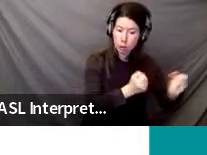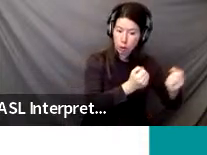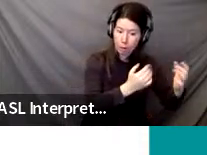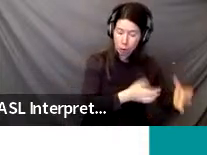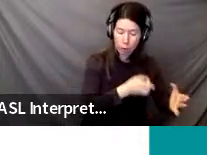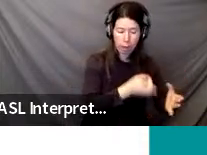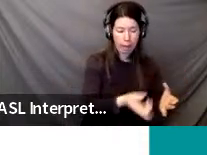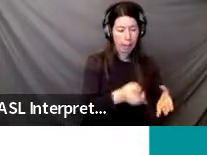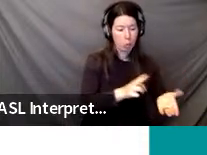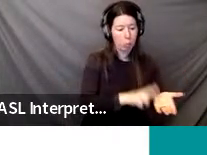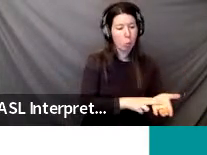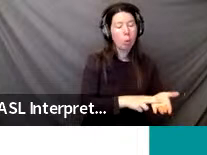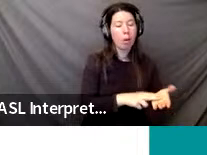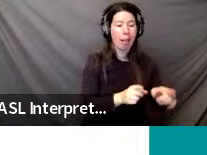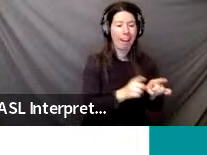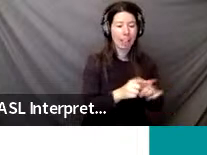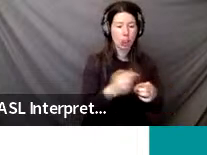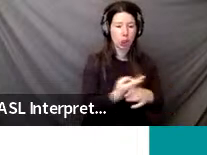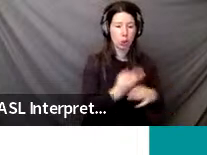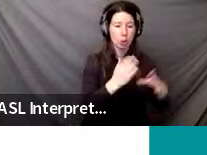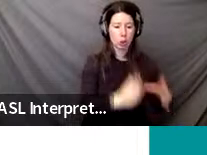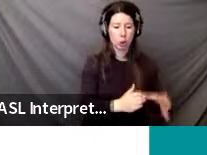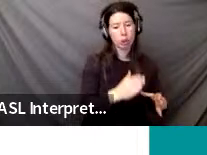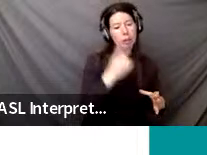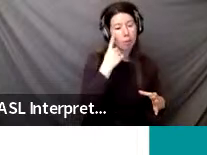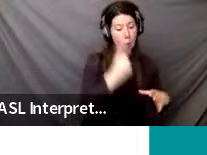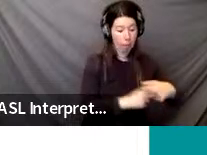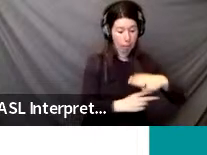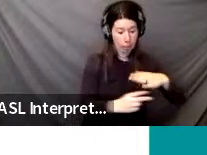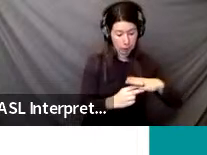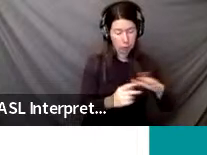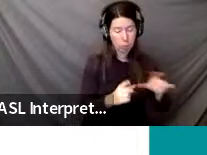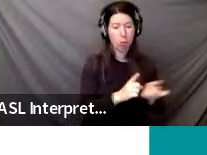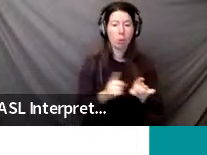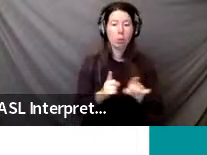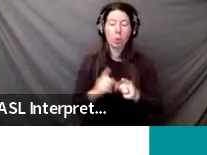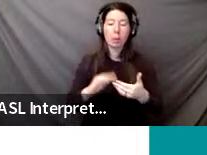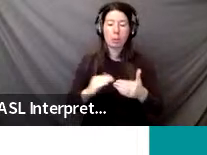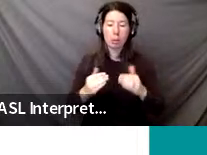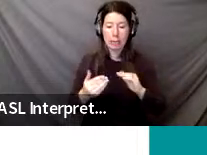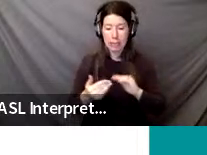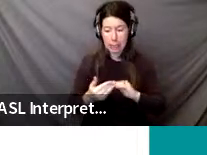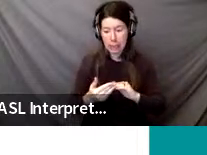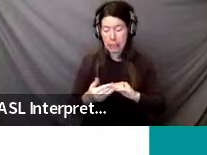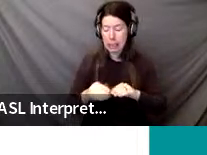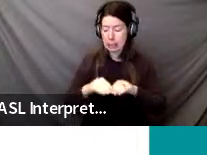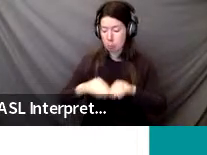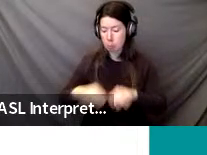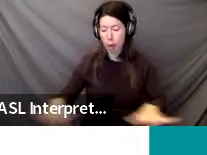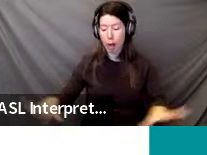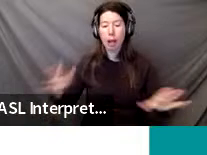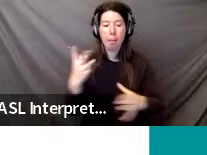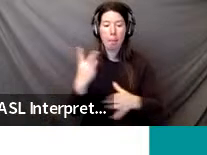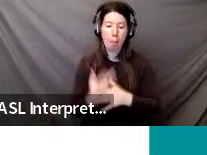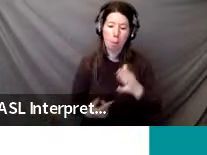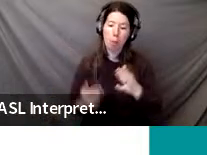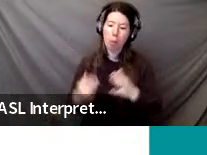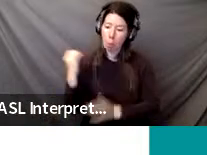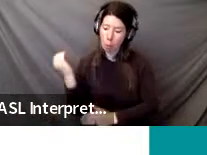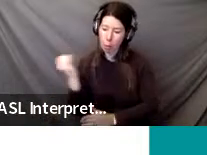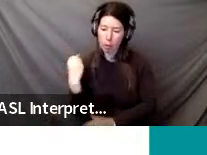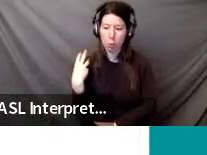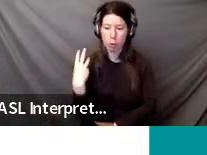of the bridge and also community spread both in Oregon and